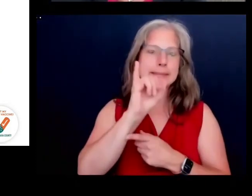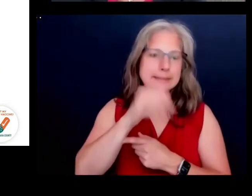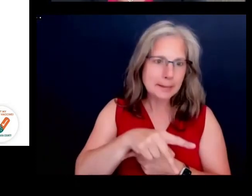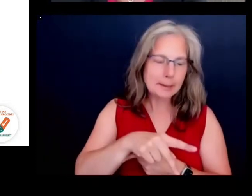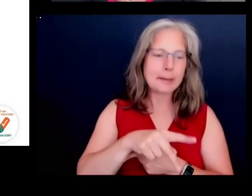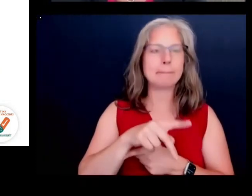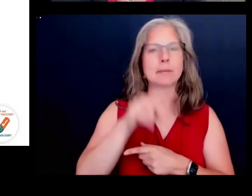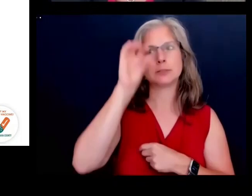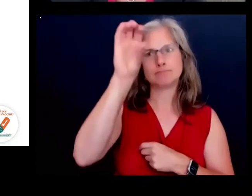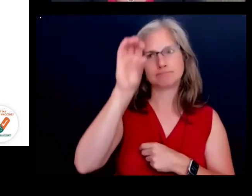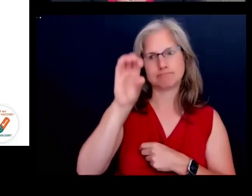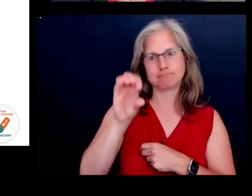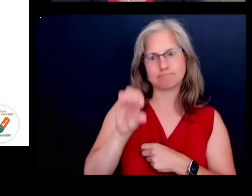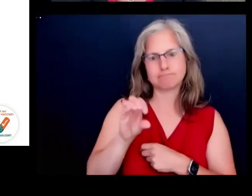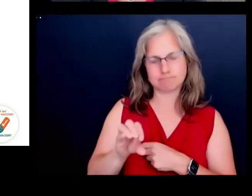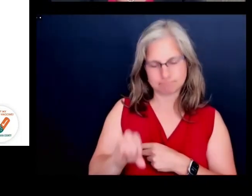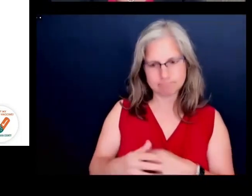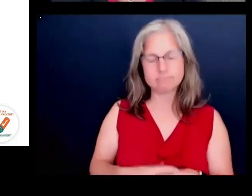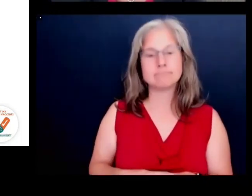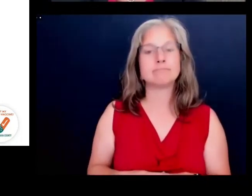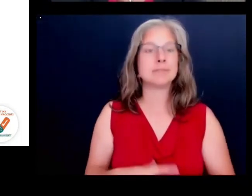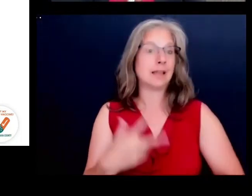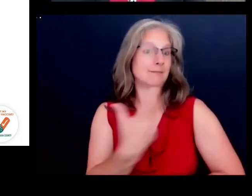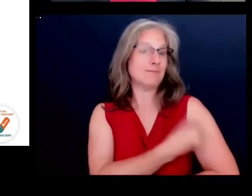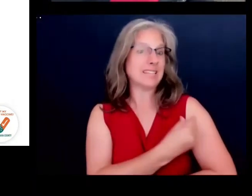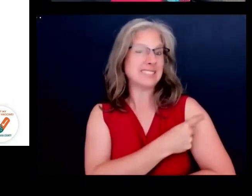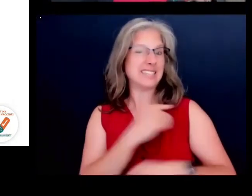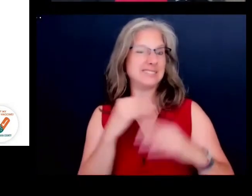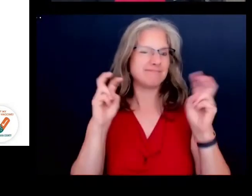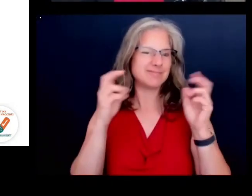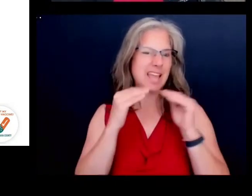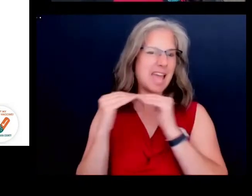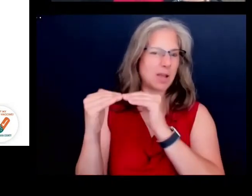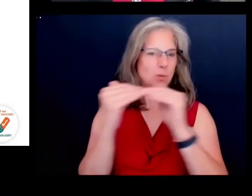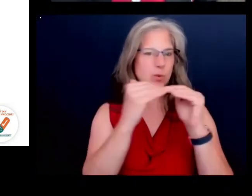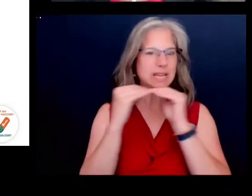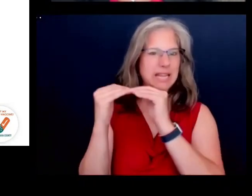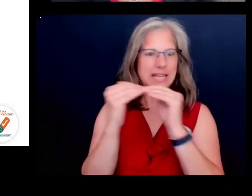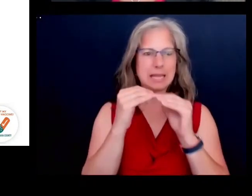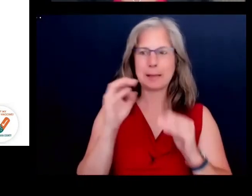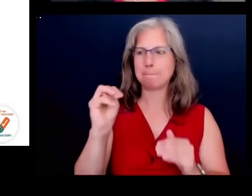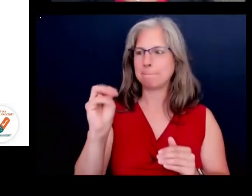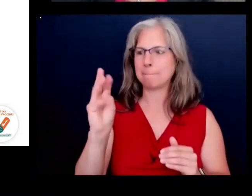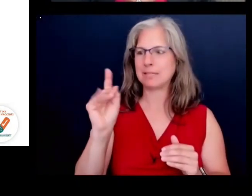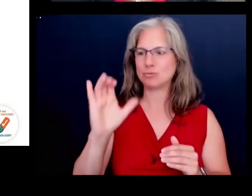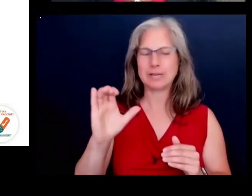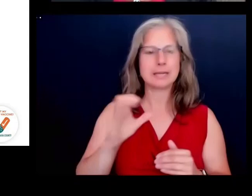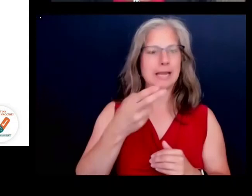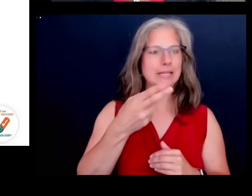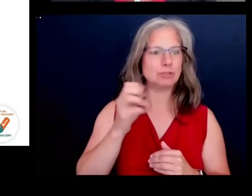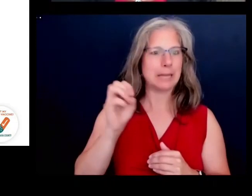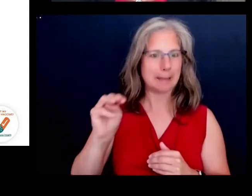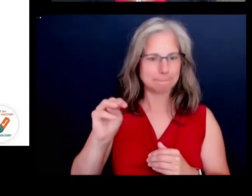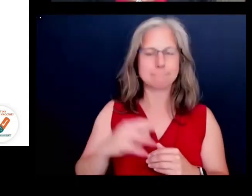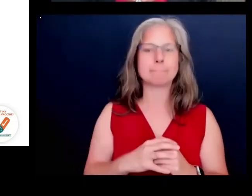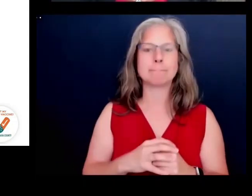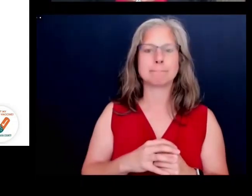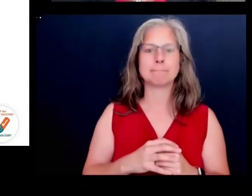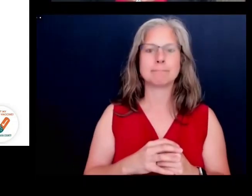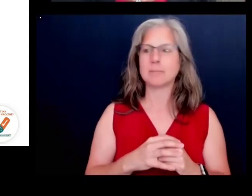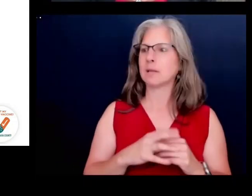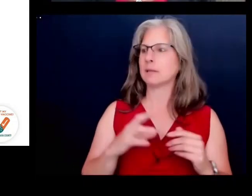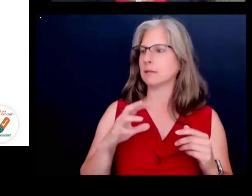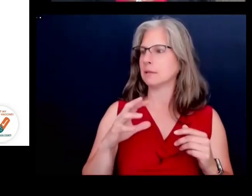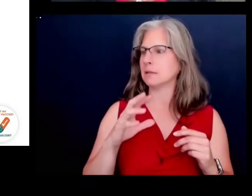our county by the zip codes, and the vaccine equity metric area, the 1 to 4.